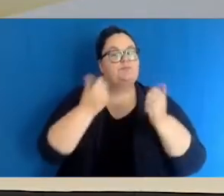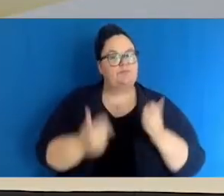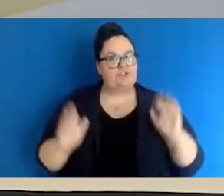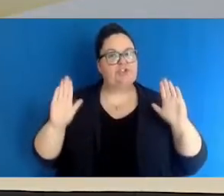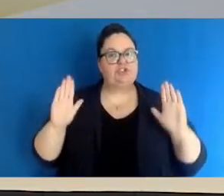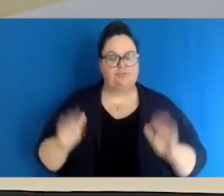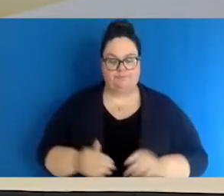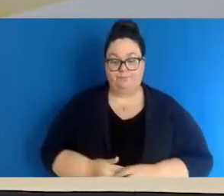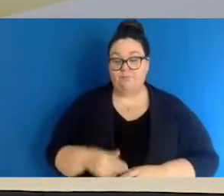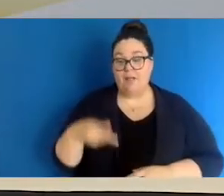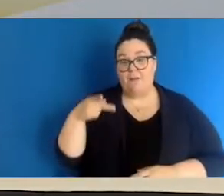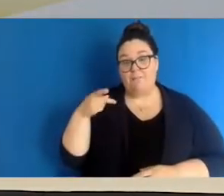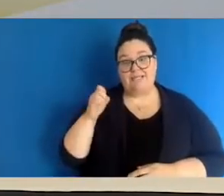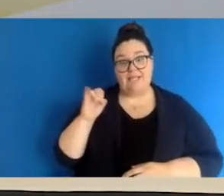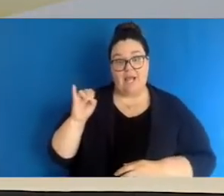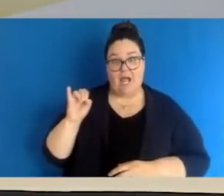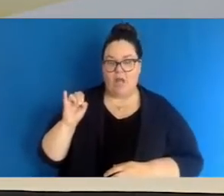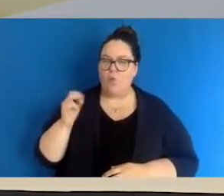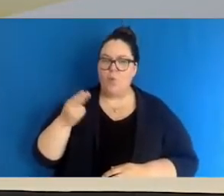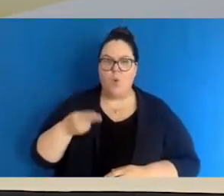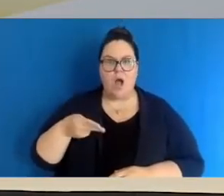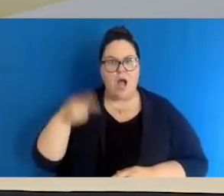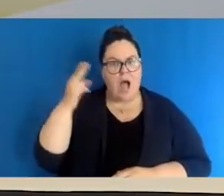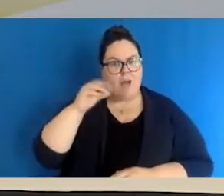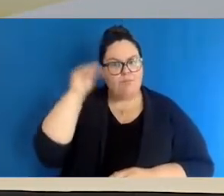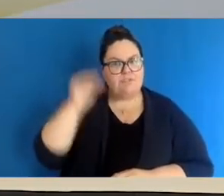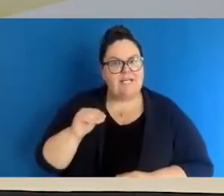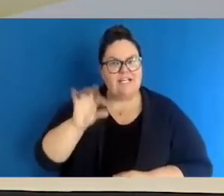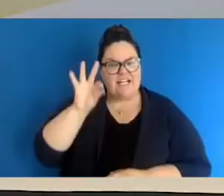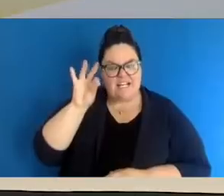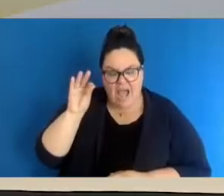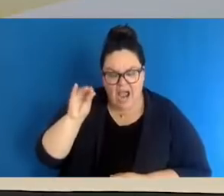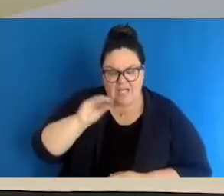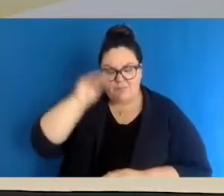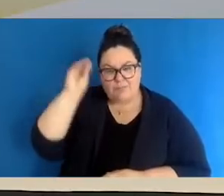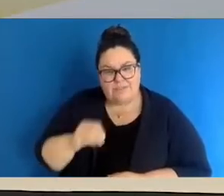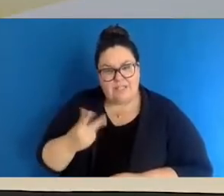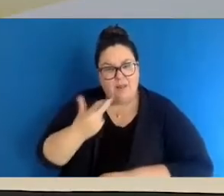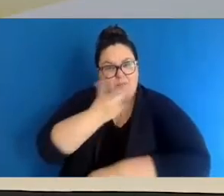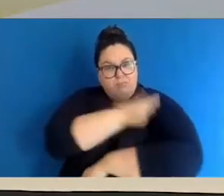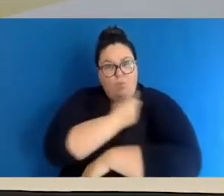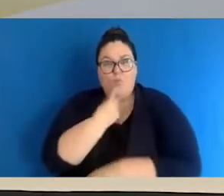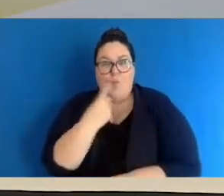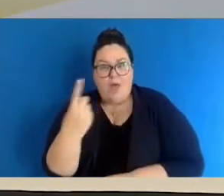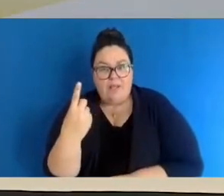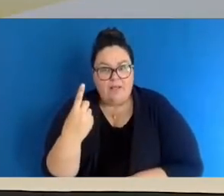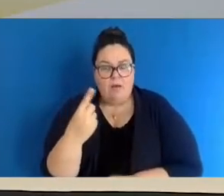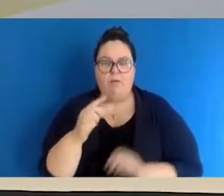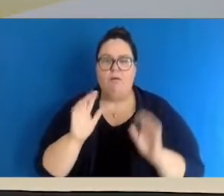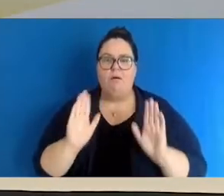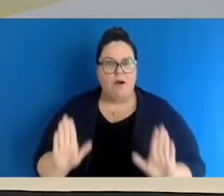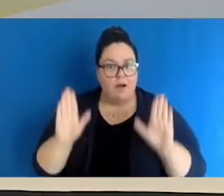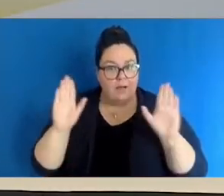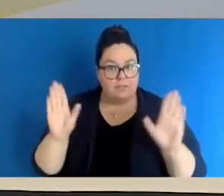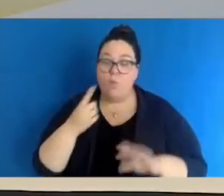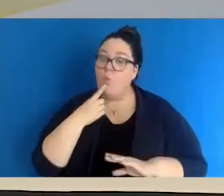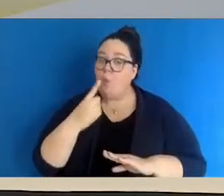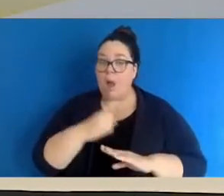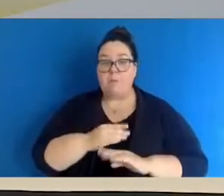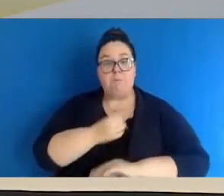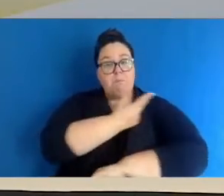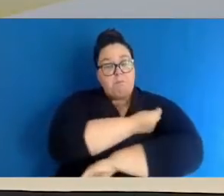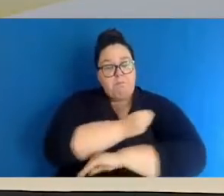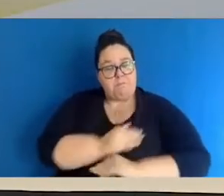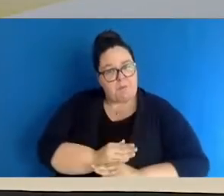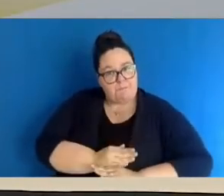And PEI has one of the highest rates for first doses in the country. We know that 1 dose of vaccine provides some